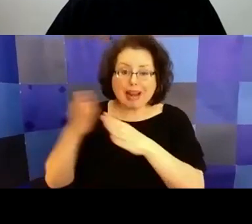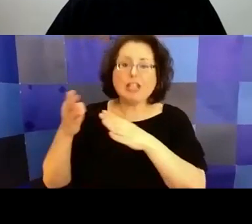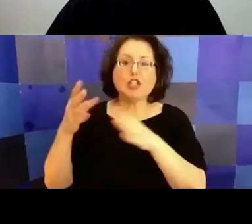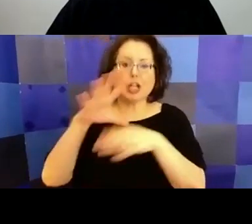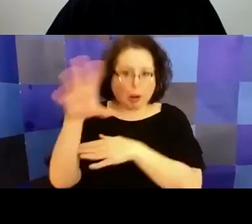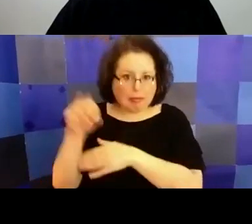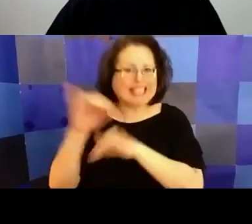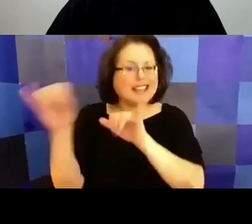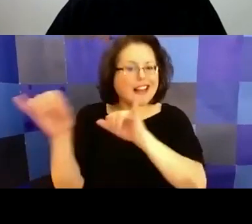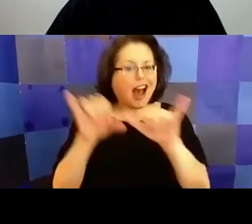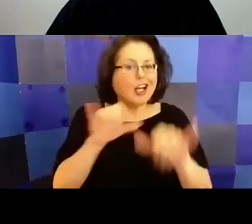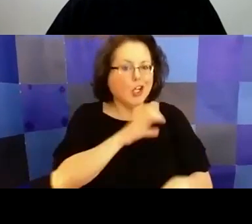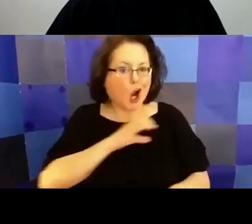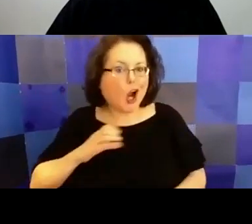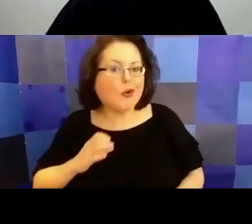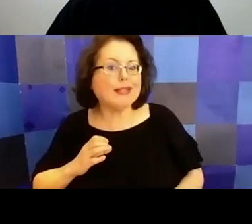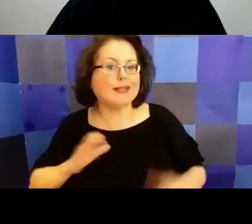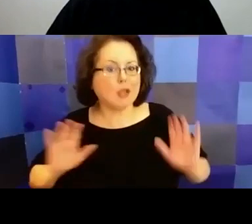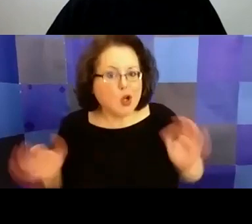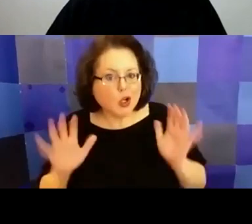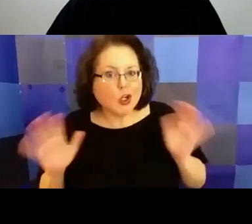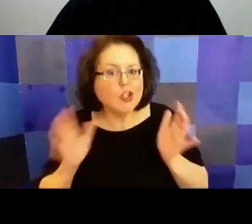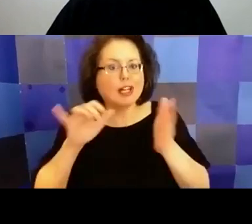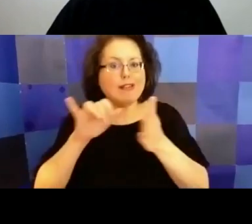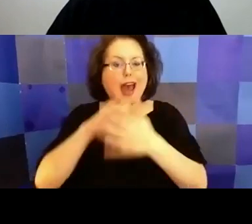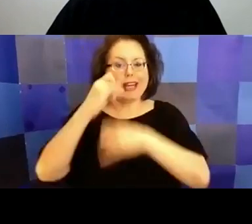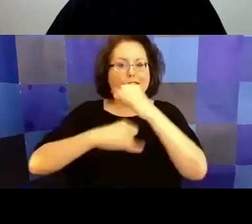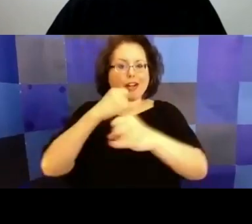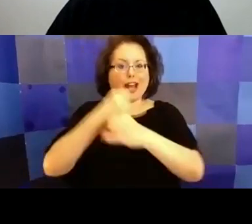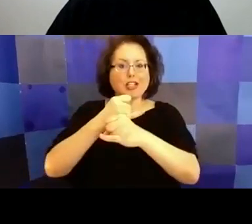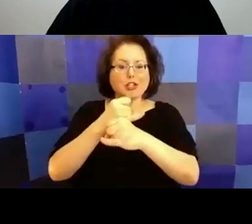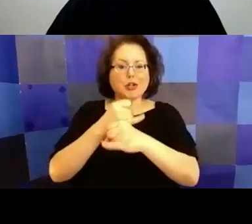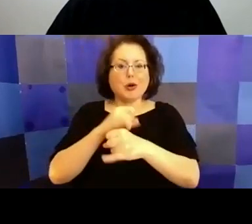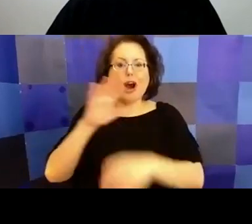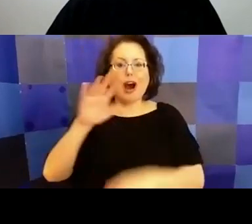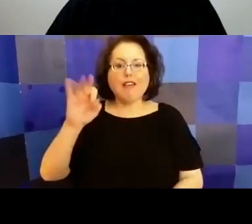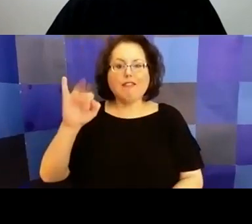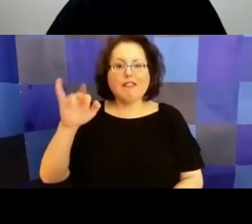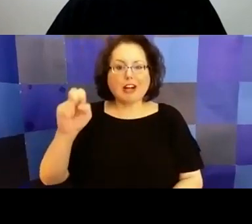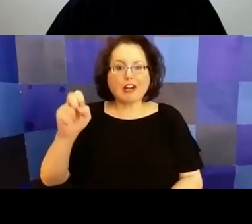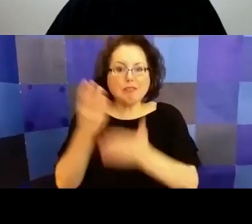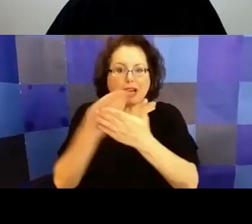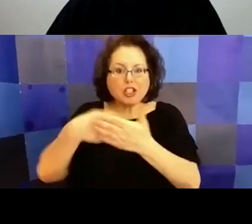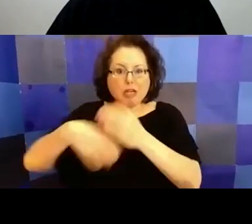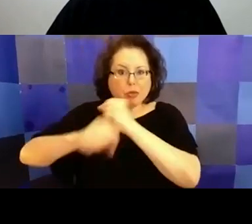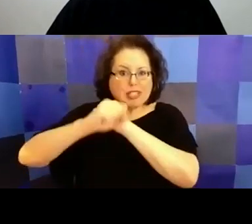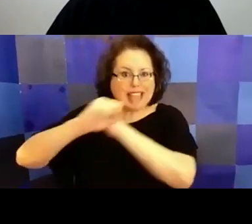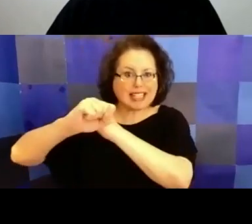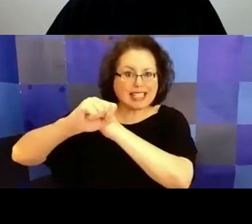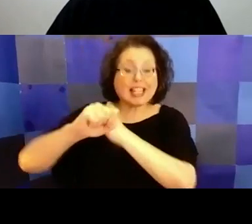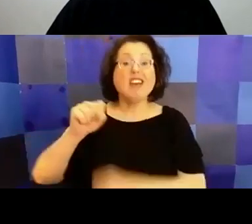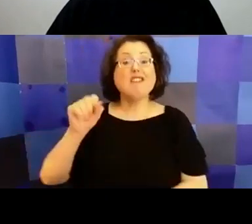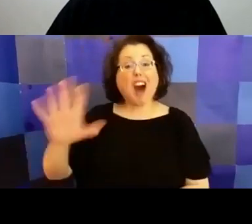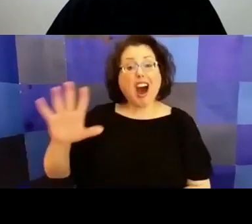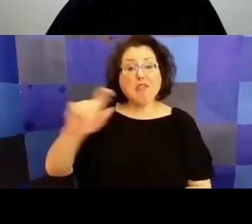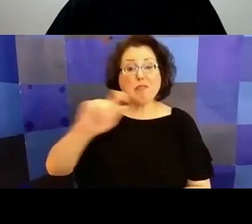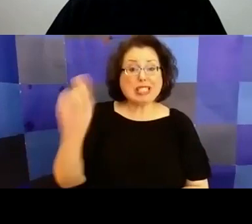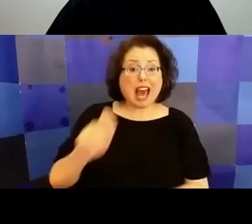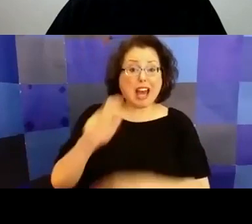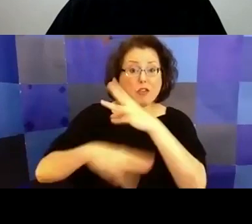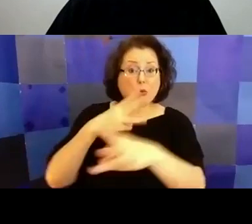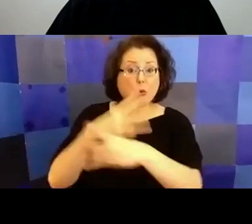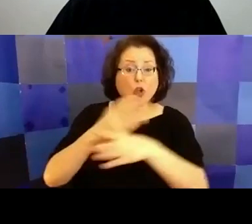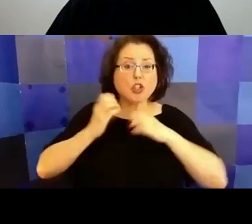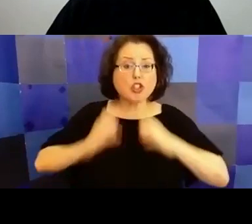sent a letter to Congress urging that the international affairs budget be protected As all but 5% of the world's consumers live